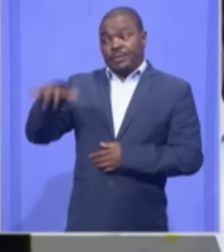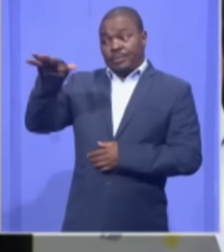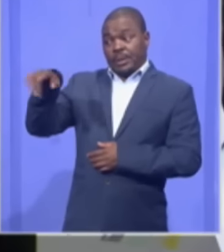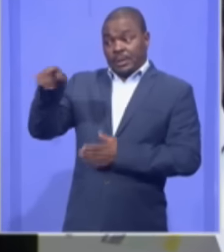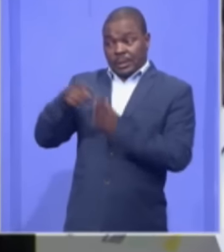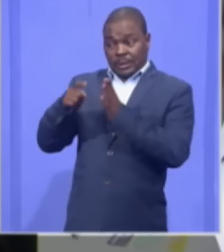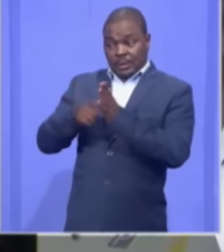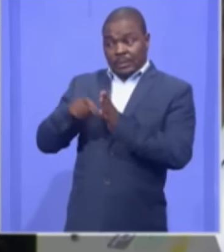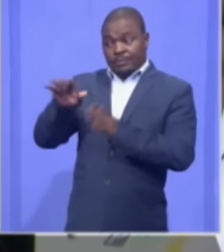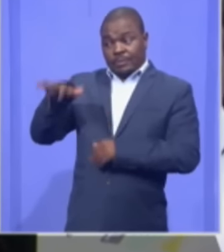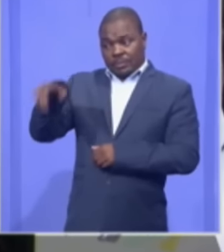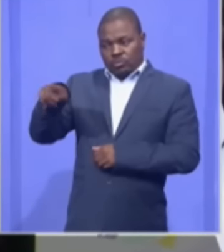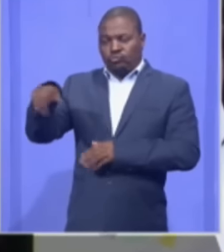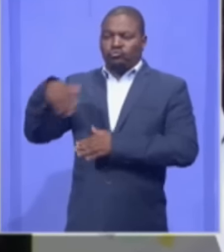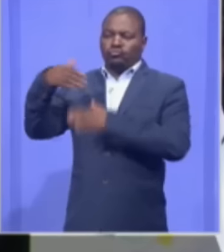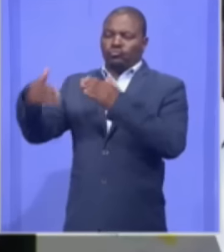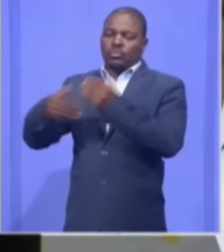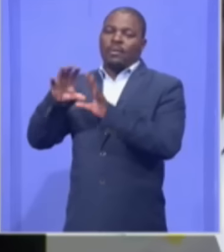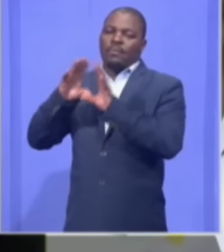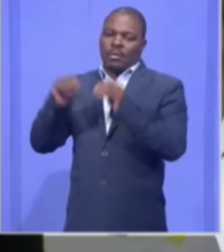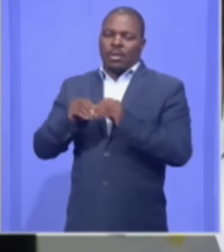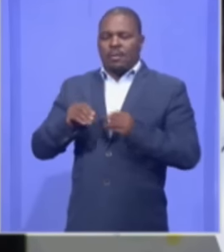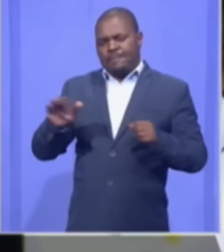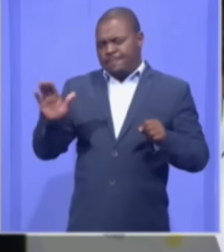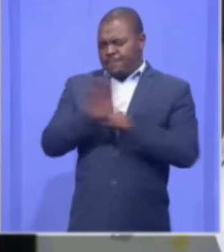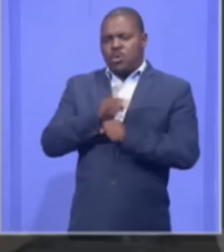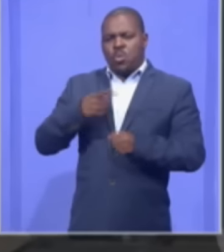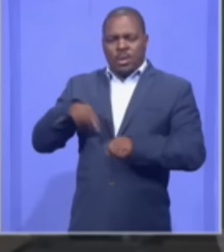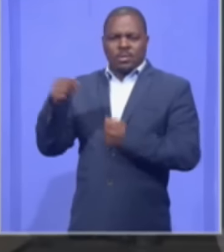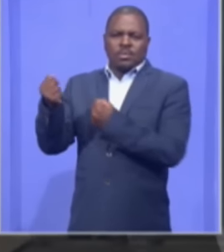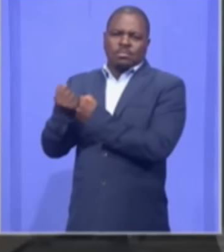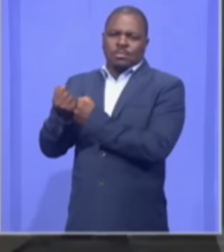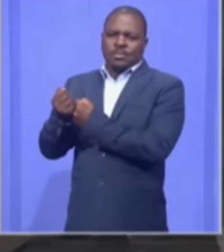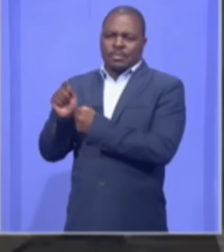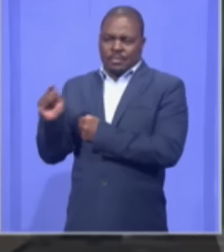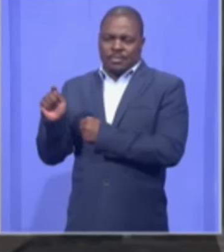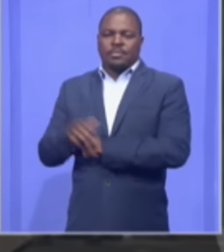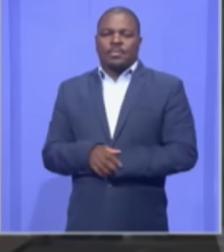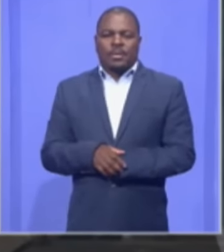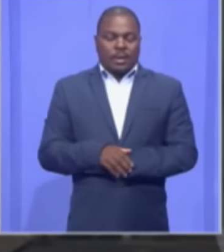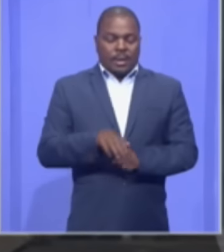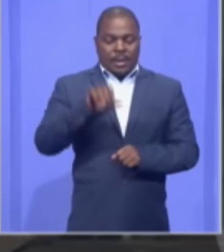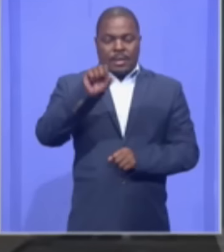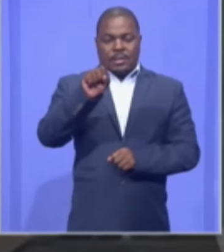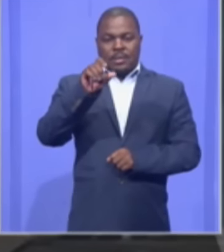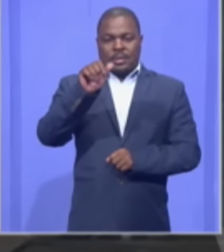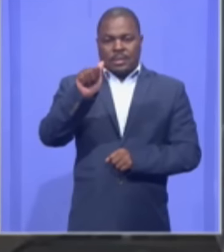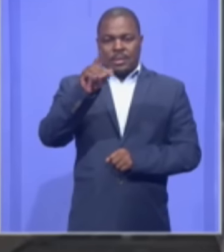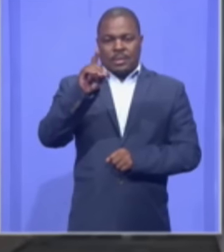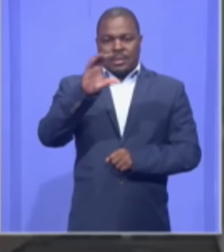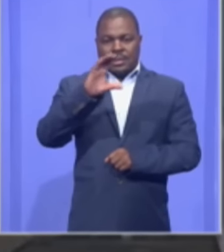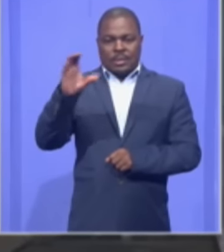well. And they have our full support in every way possible. SADC inkile qeto ya hore makala a yona